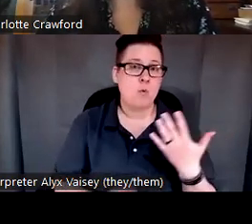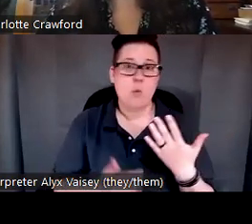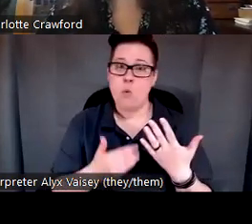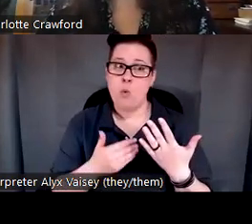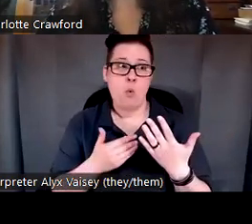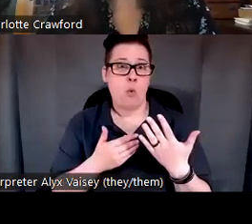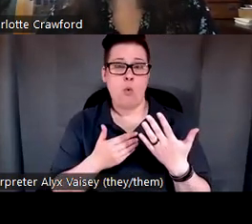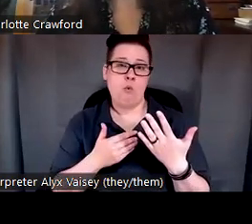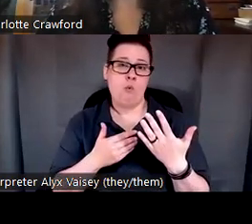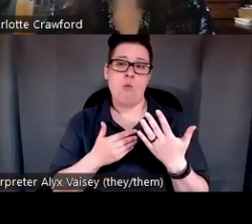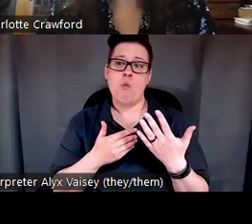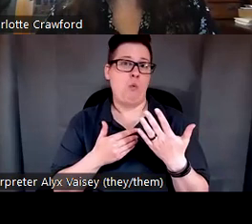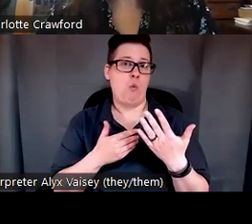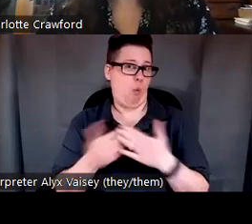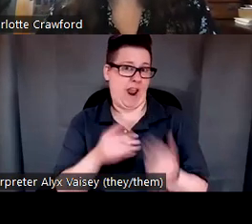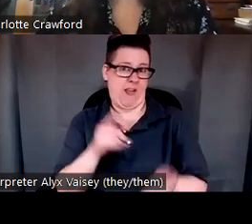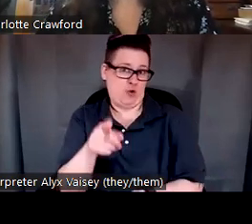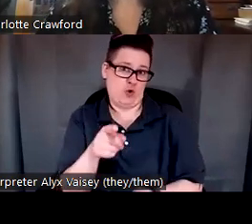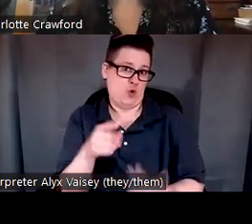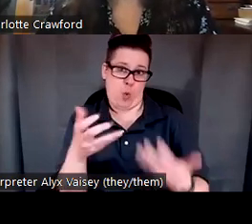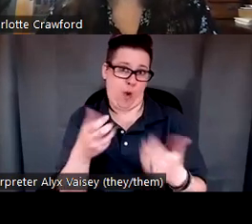to stand by, George, I would go by that.